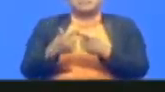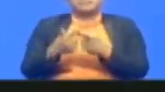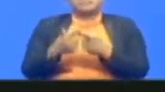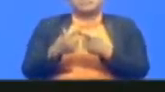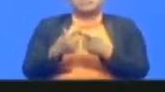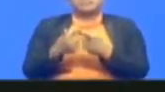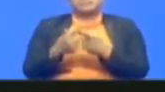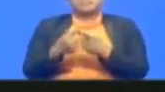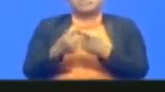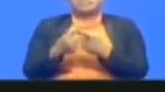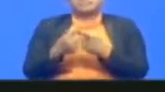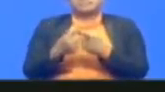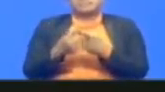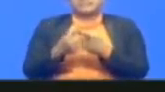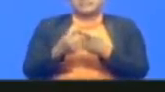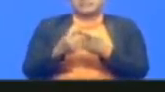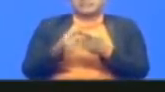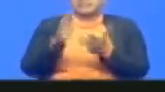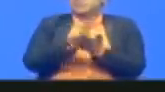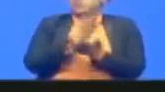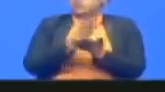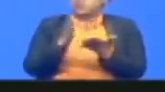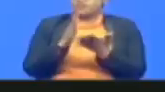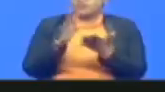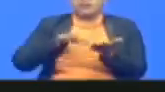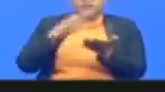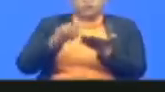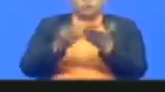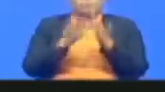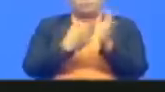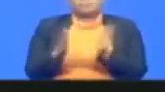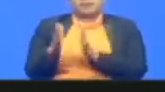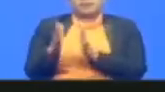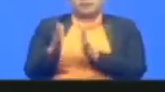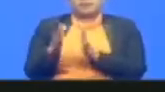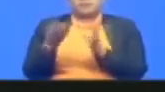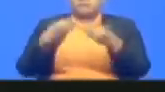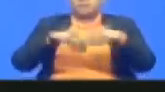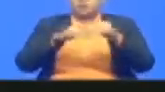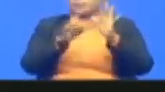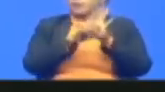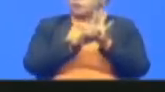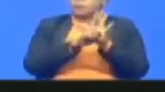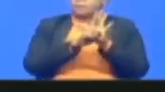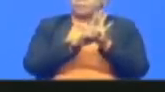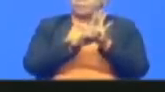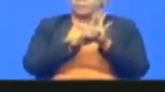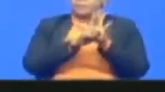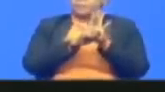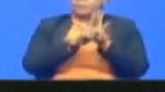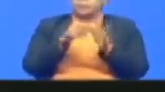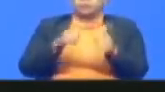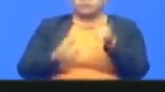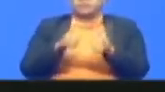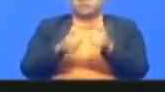And then of course the Division of Revenue Bills were prepared as per the law, the PFM law, which says